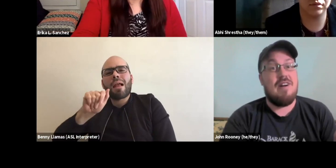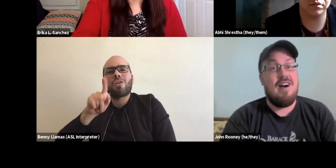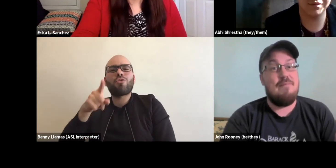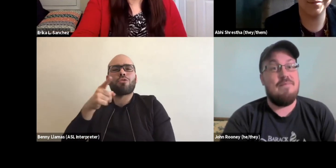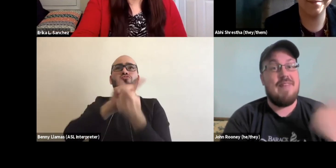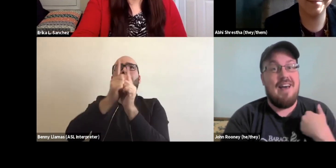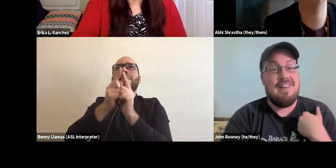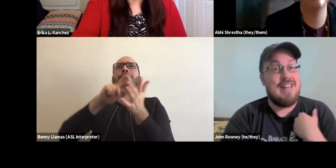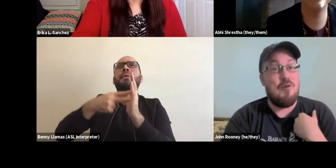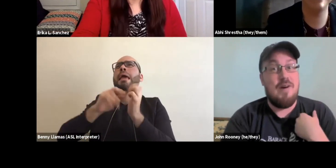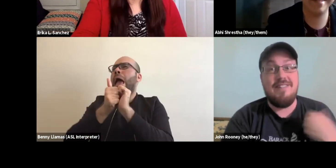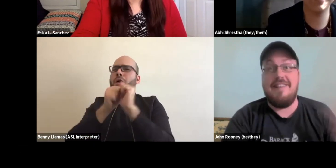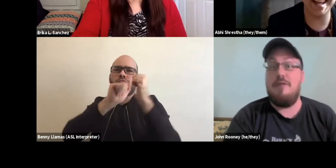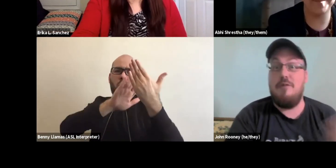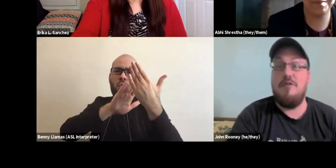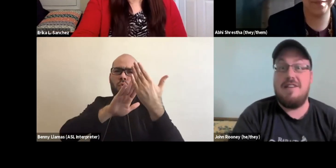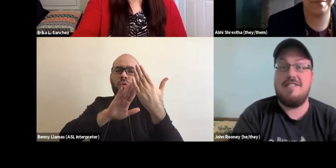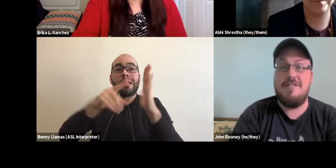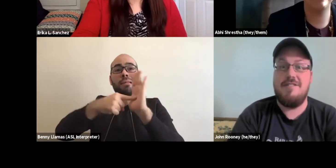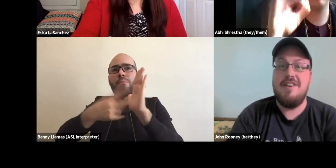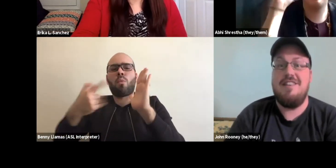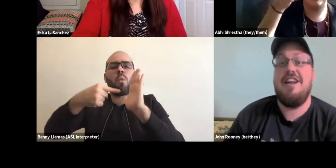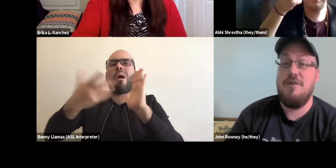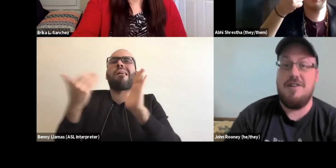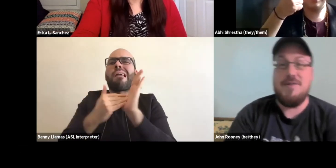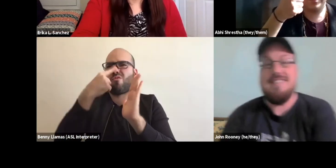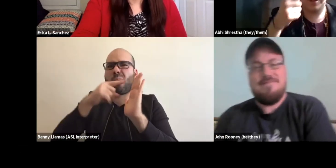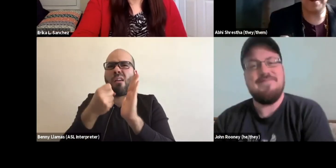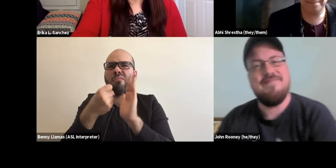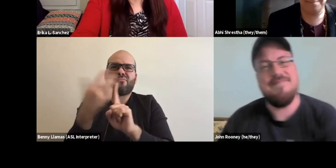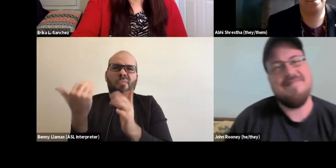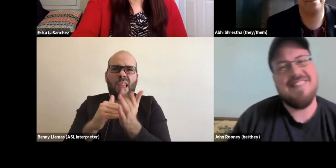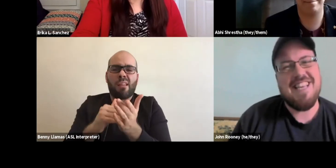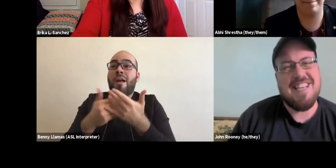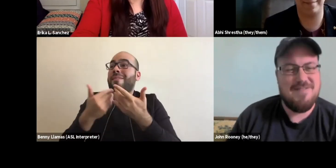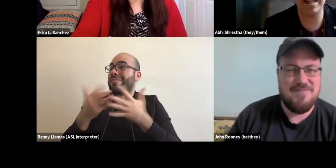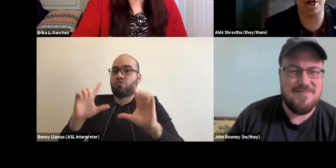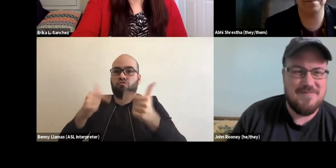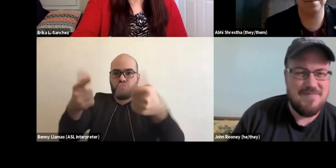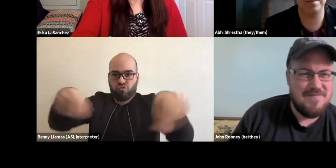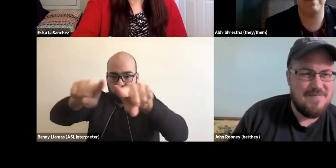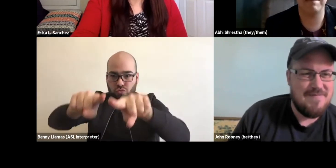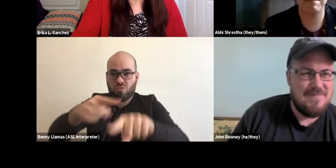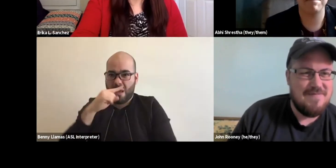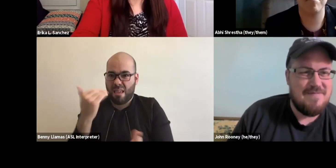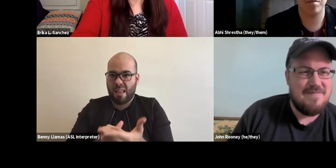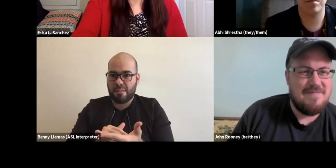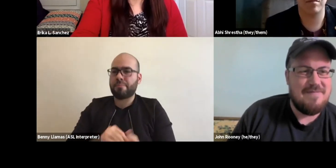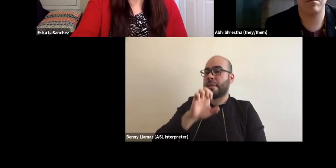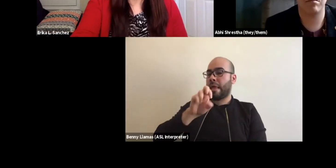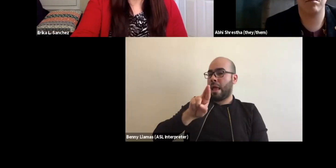your example was, and then we'll move into letting you all do it. Great. Yeah. So as I